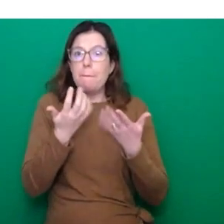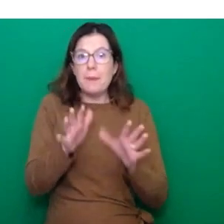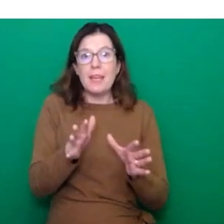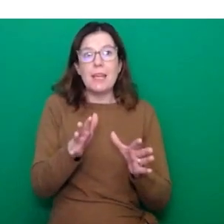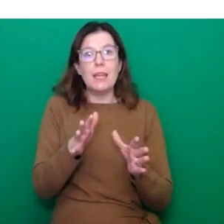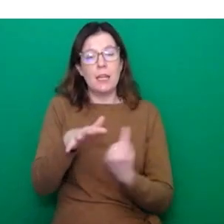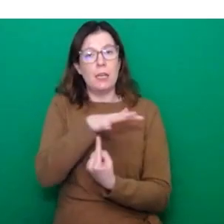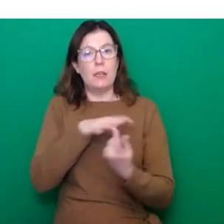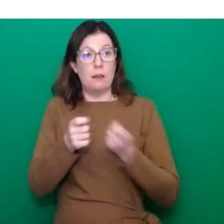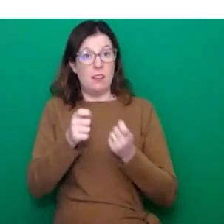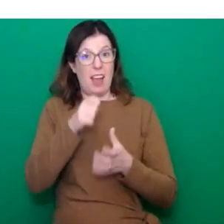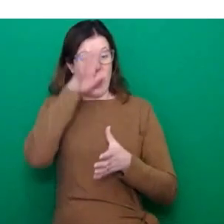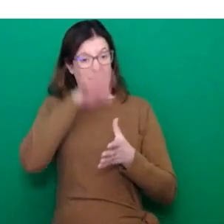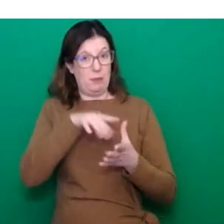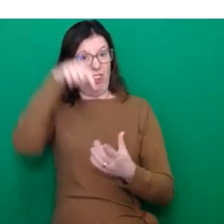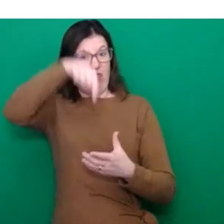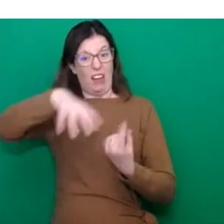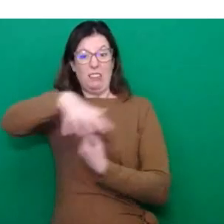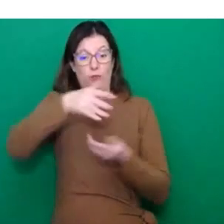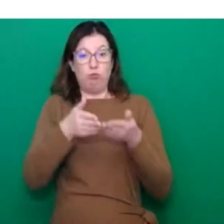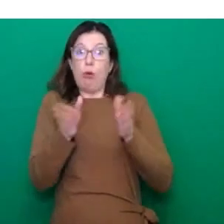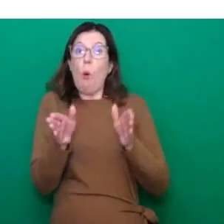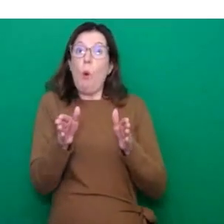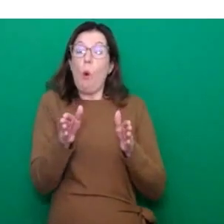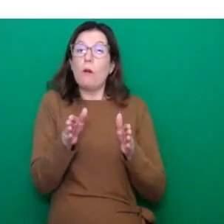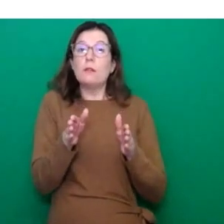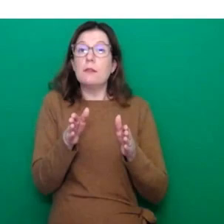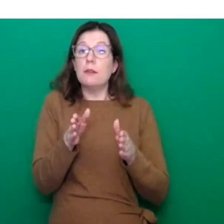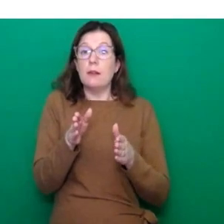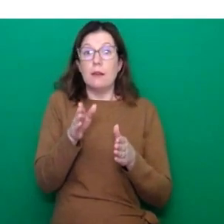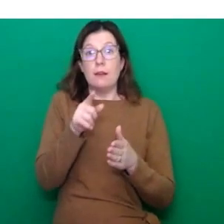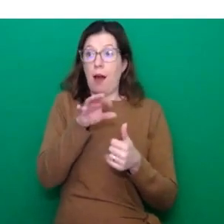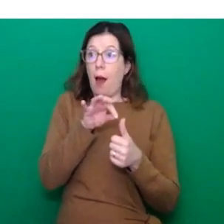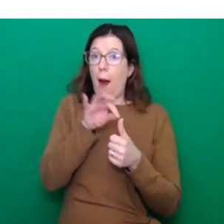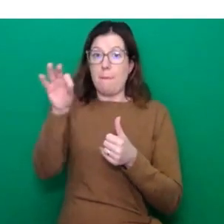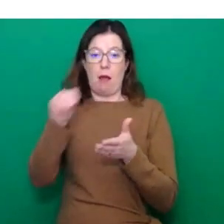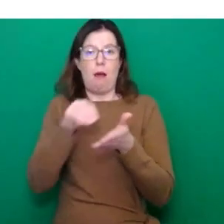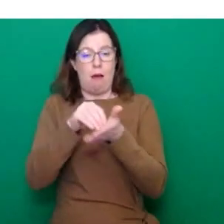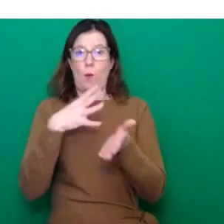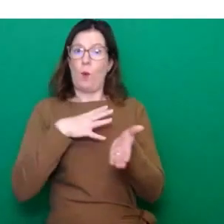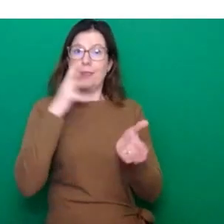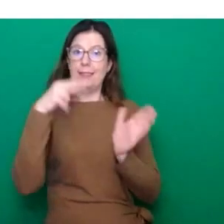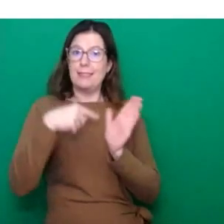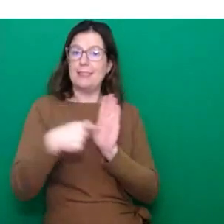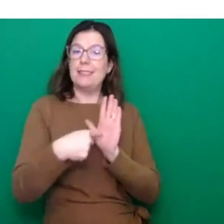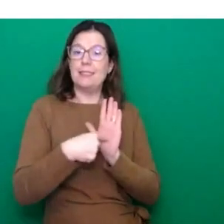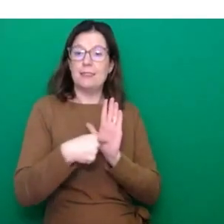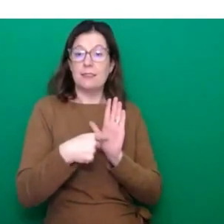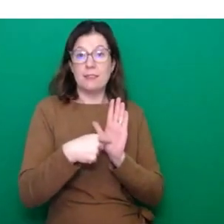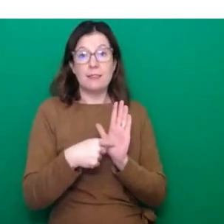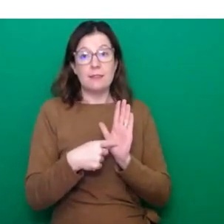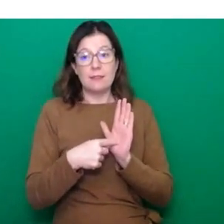that, and having experience in that is going to be kind of one of those things that they're going to look out for, maybe in an